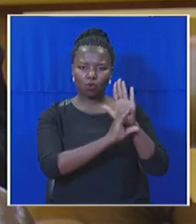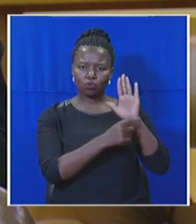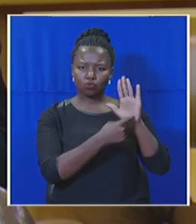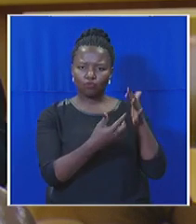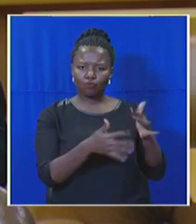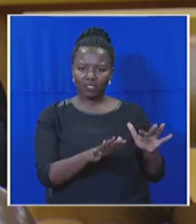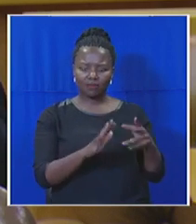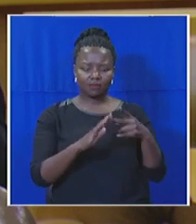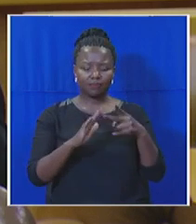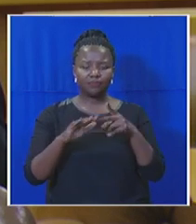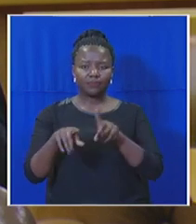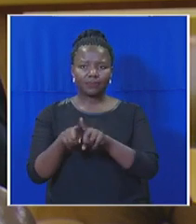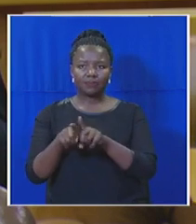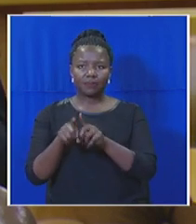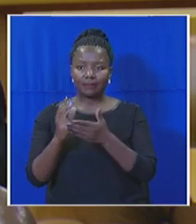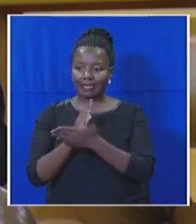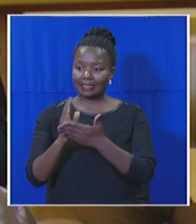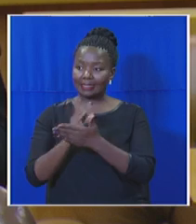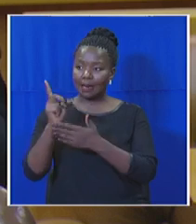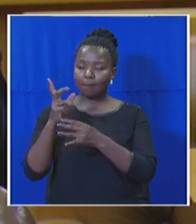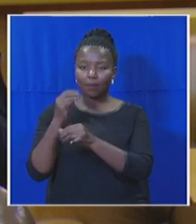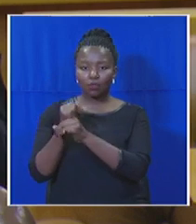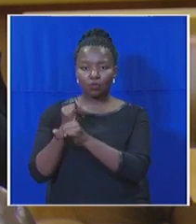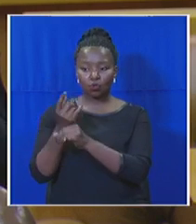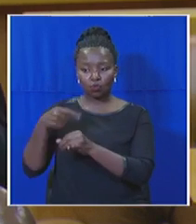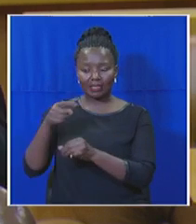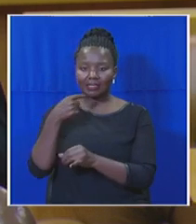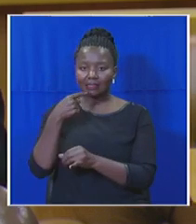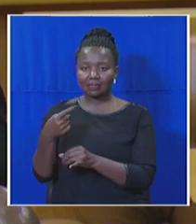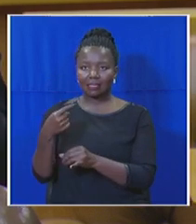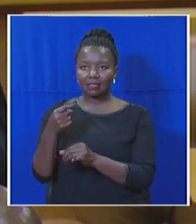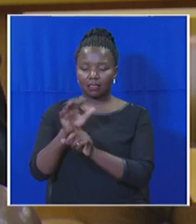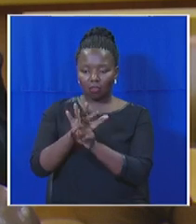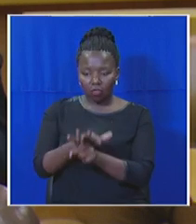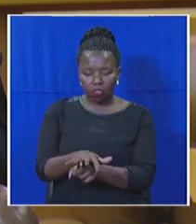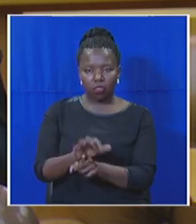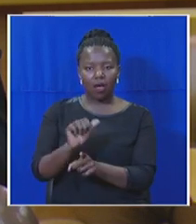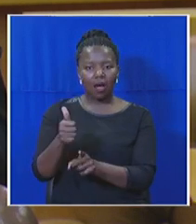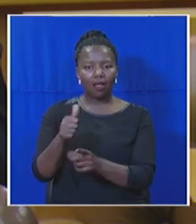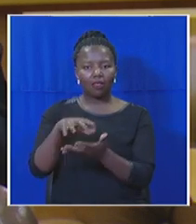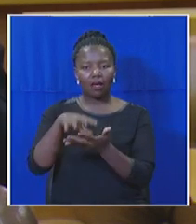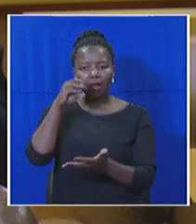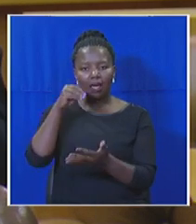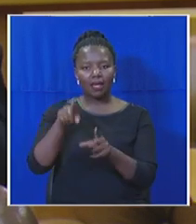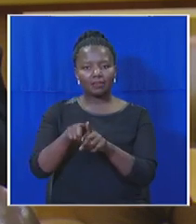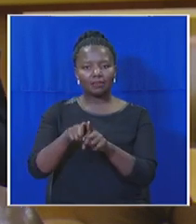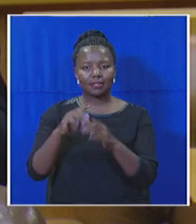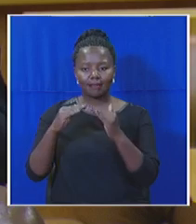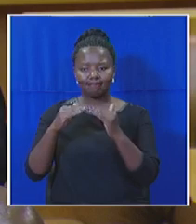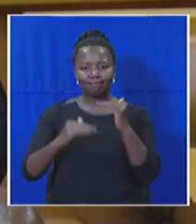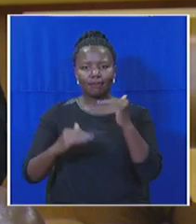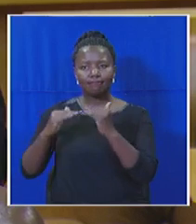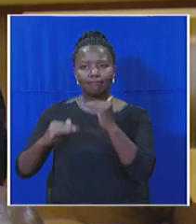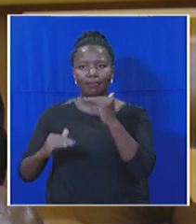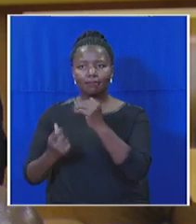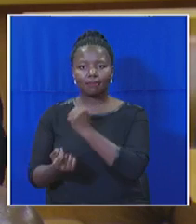used institutional autonomy to entrench discrimination and inequalities. What is your view with